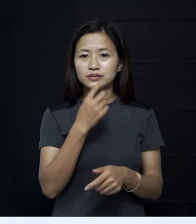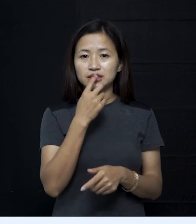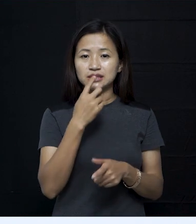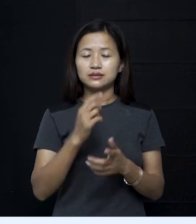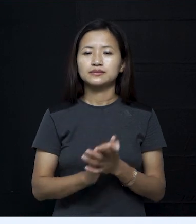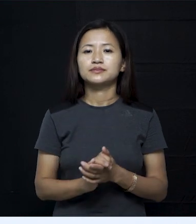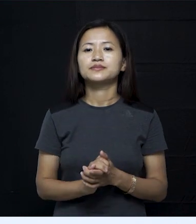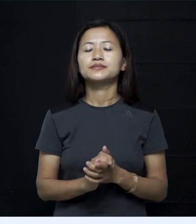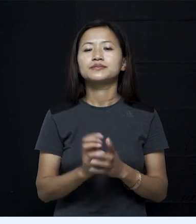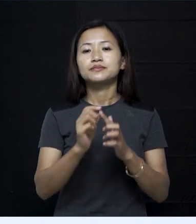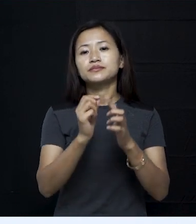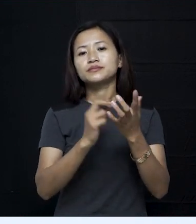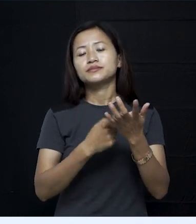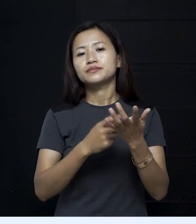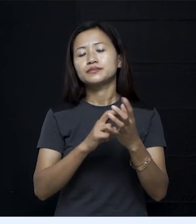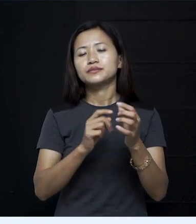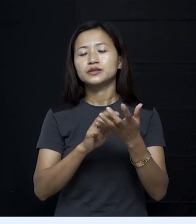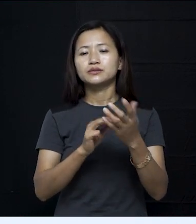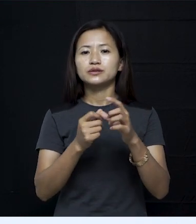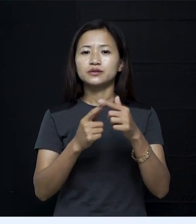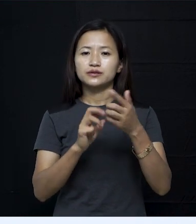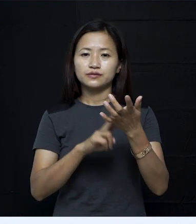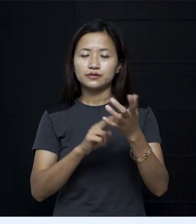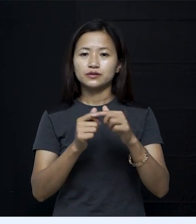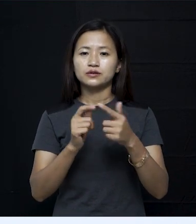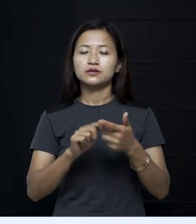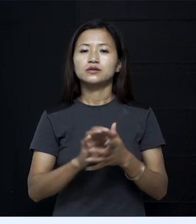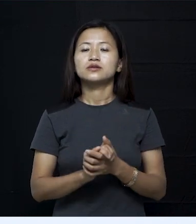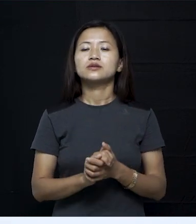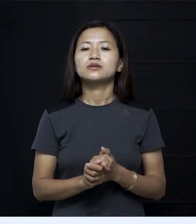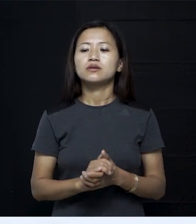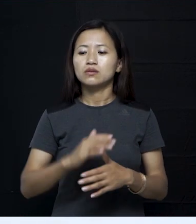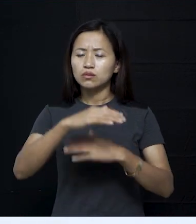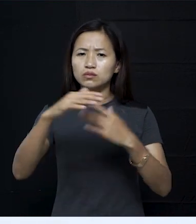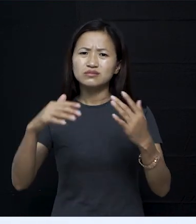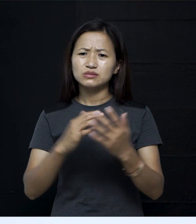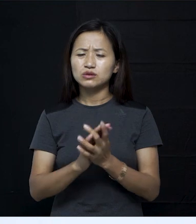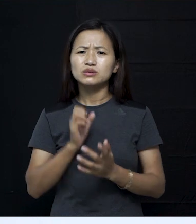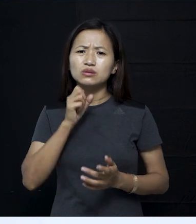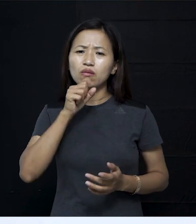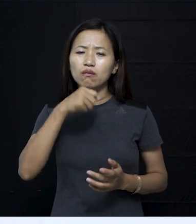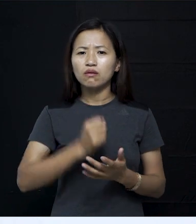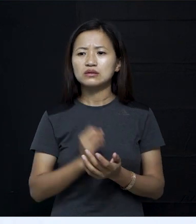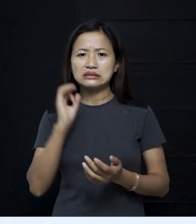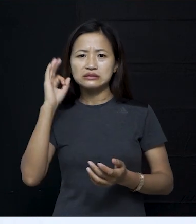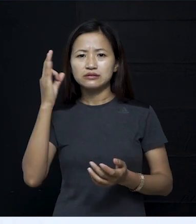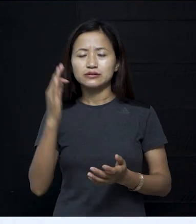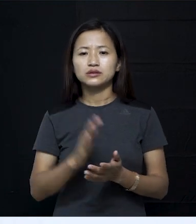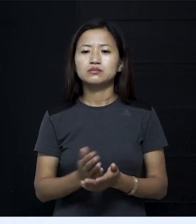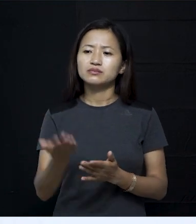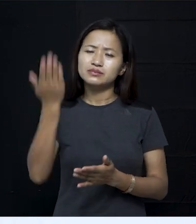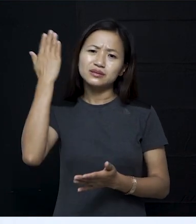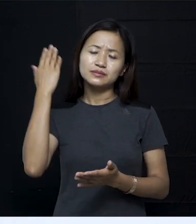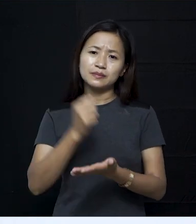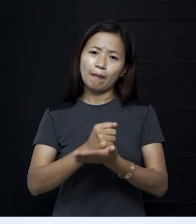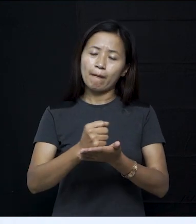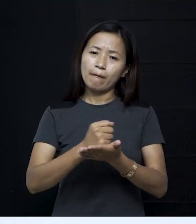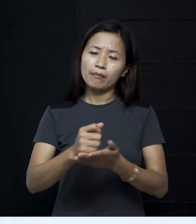that we have three, okay, there are three different types of farming, okay, three different types of